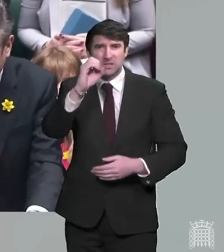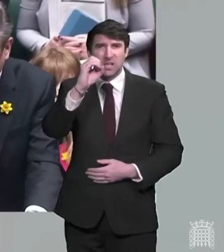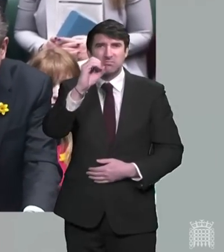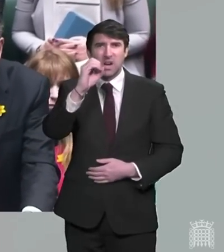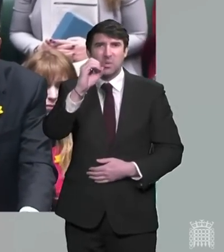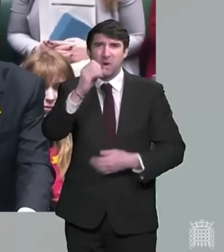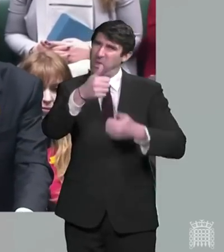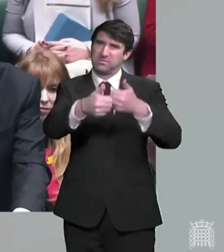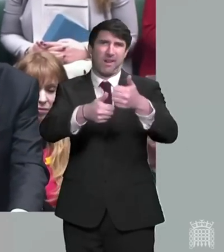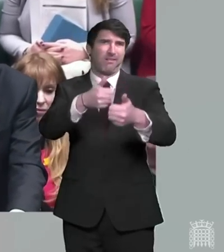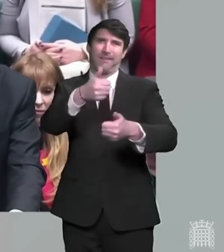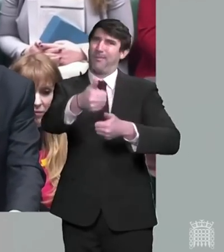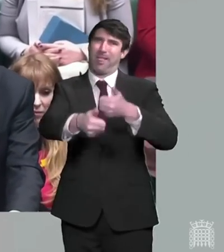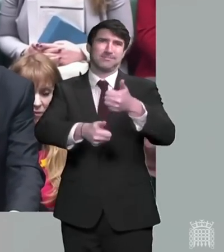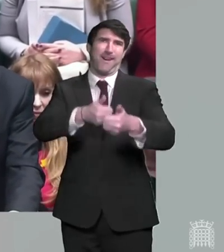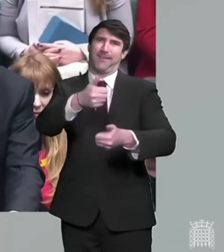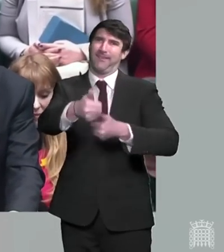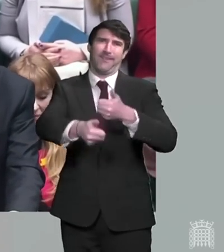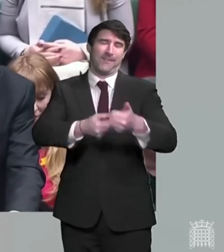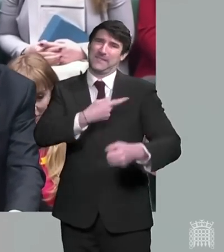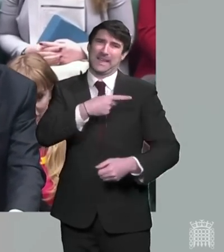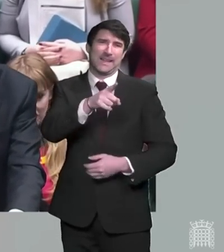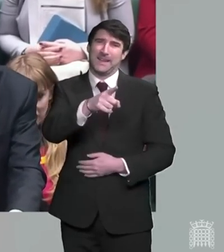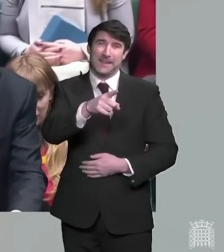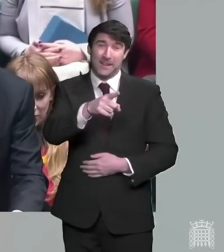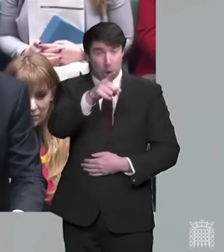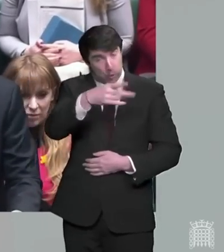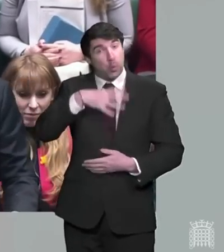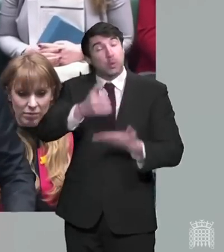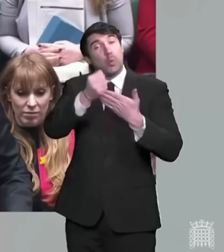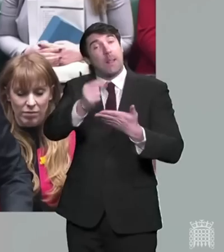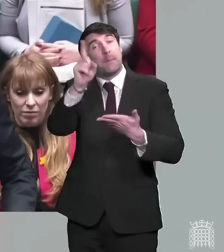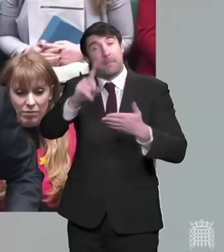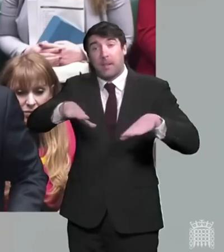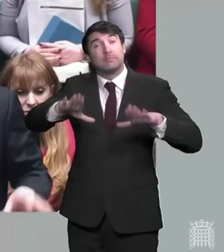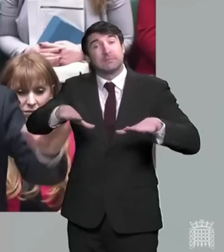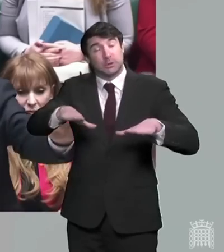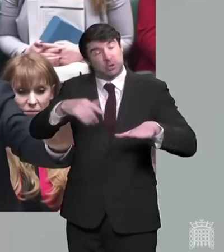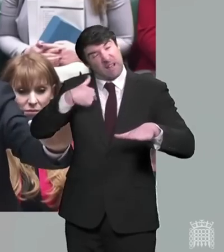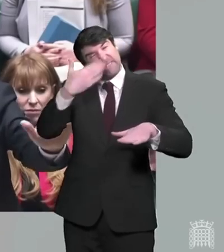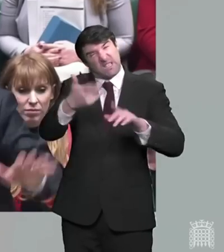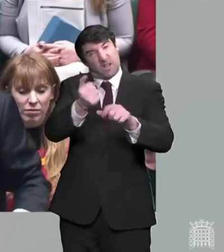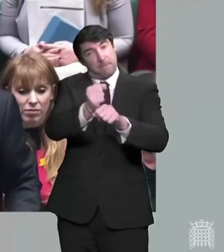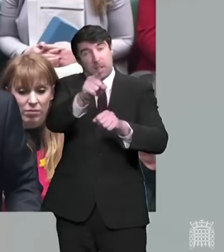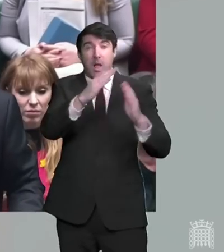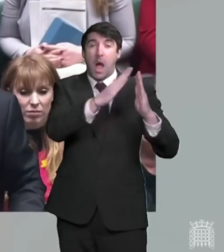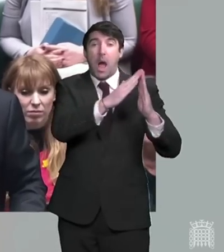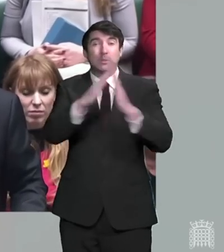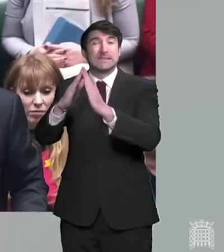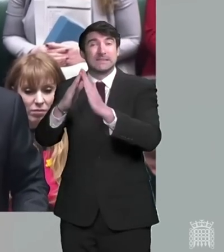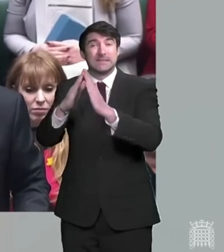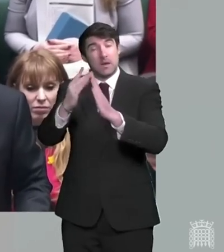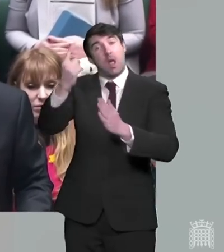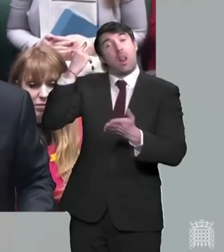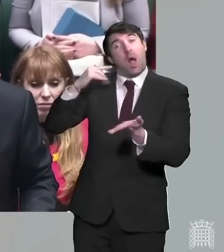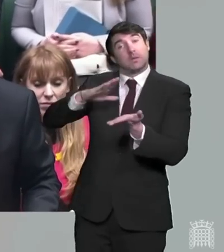If he was serious about investing in the future of the country, he'd start with housing. A few months ago, his backbenchers forced him to